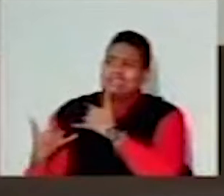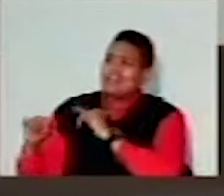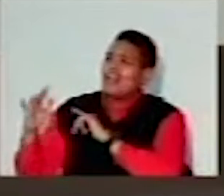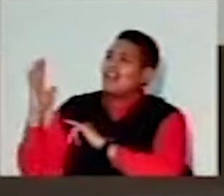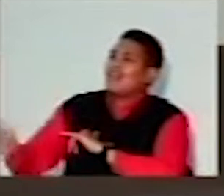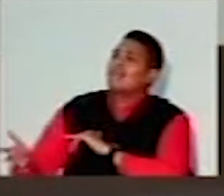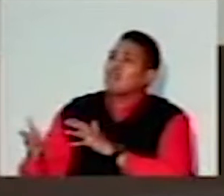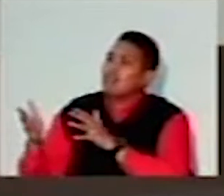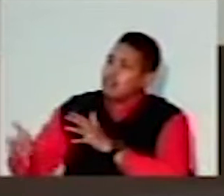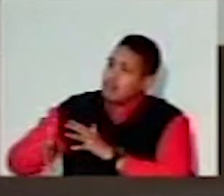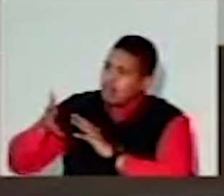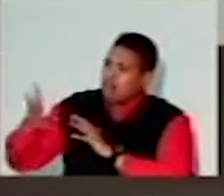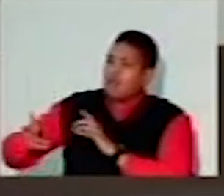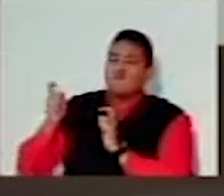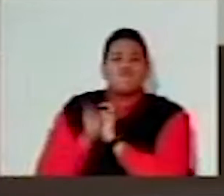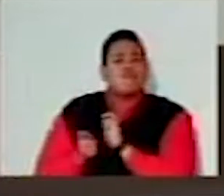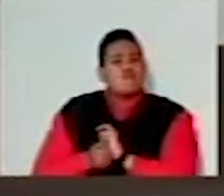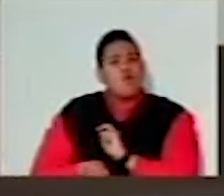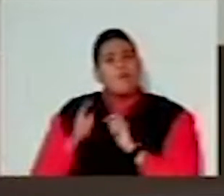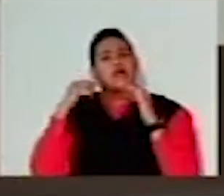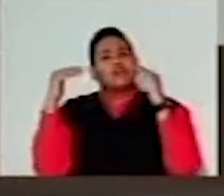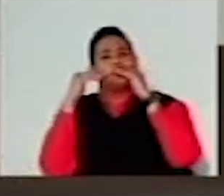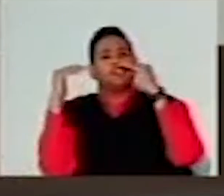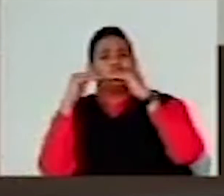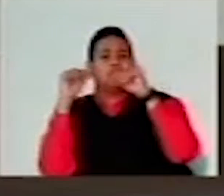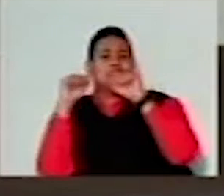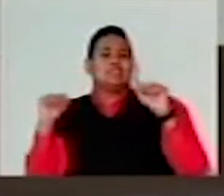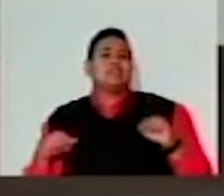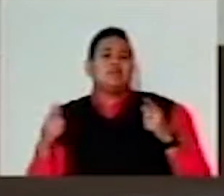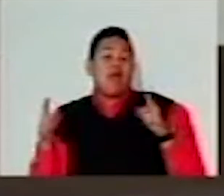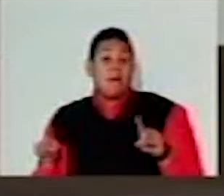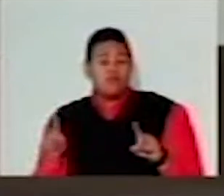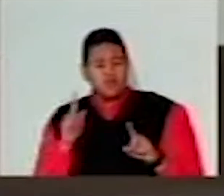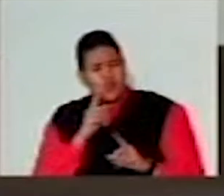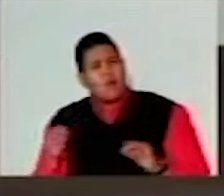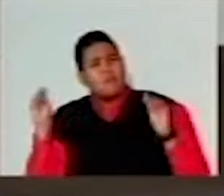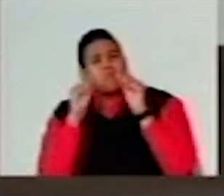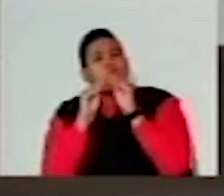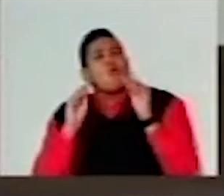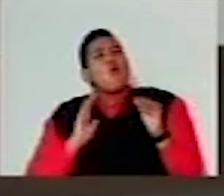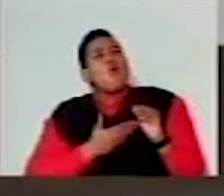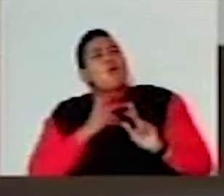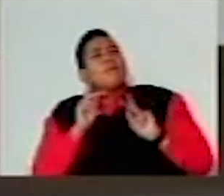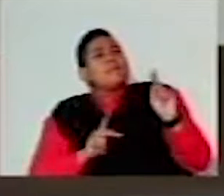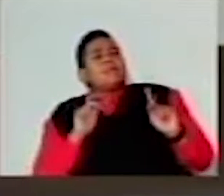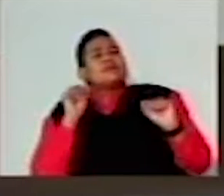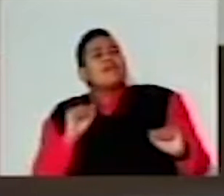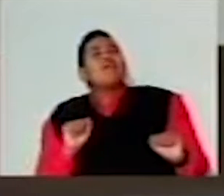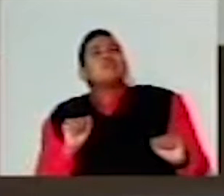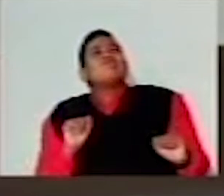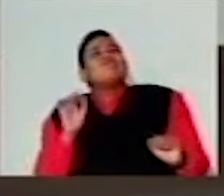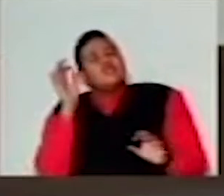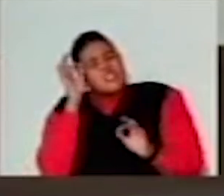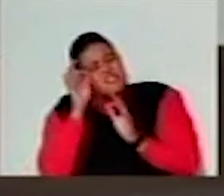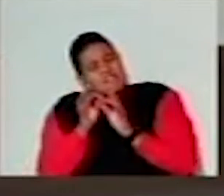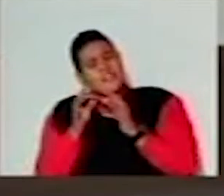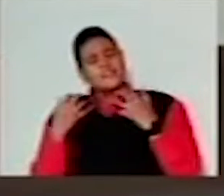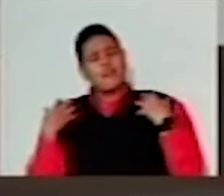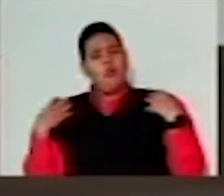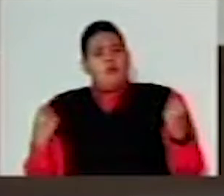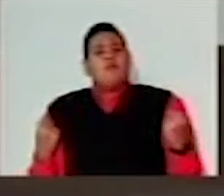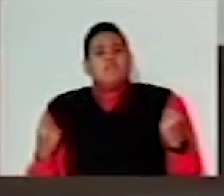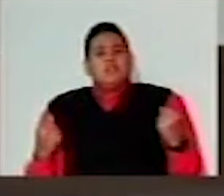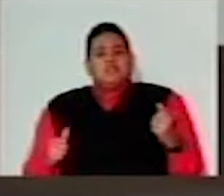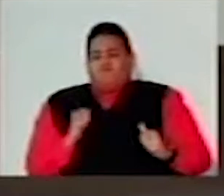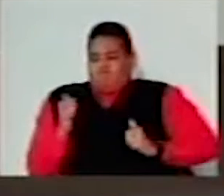done in reforming the justice system so that more of our people can have faith and confidence in the